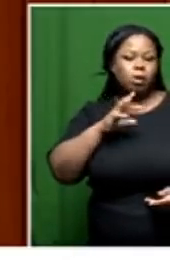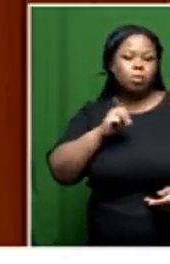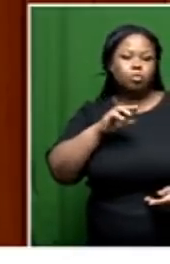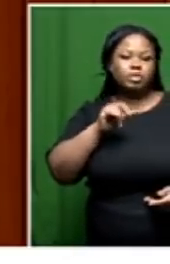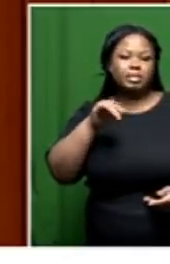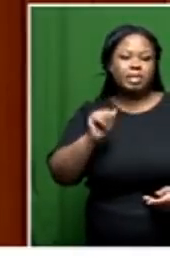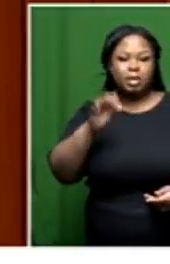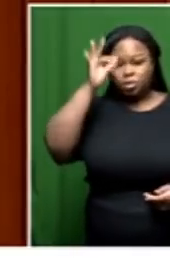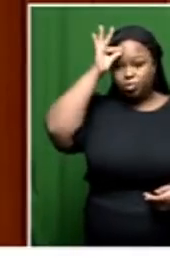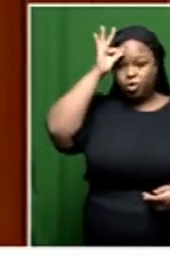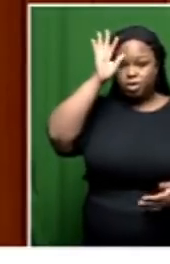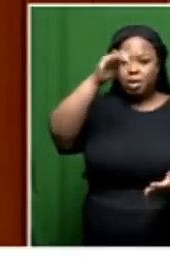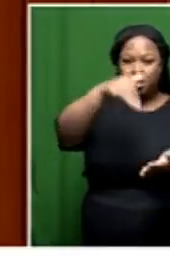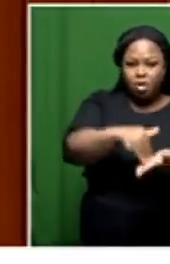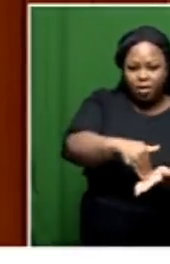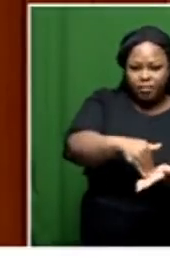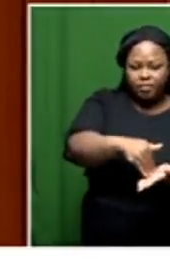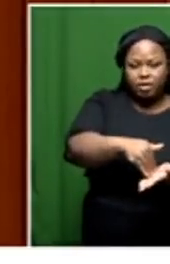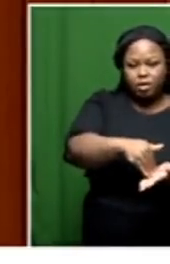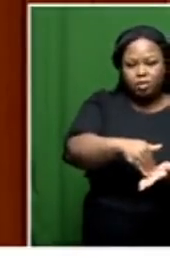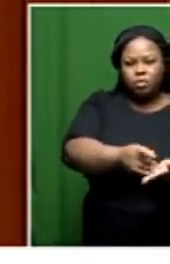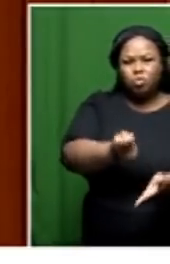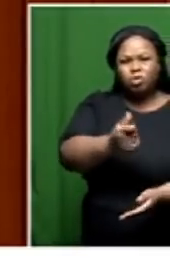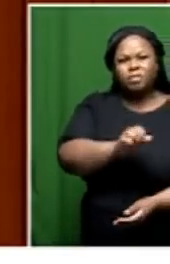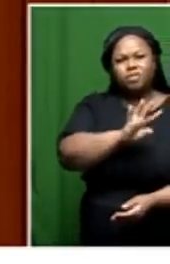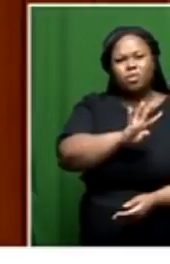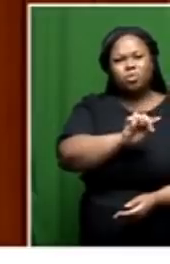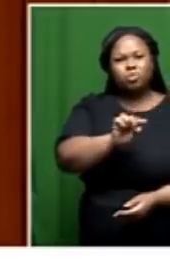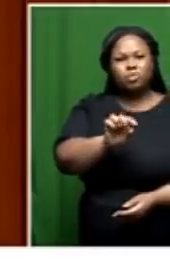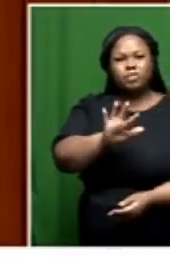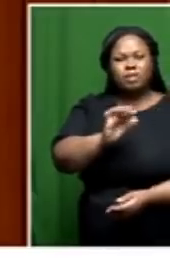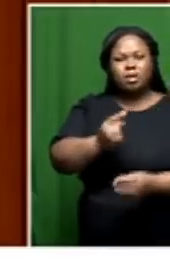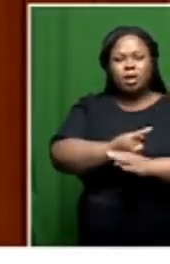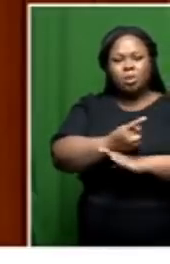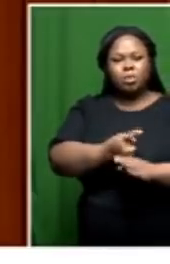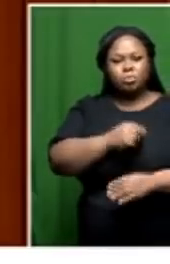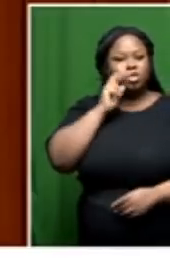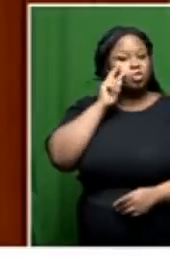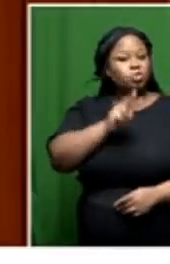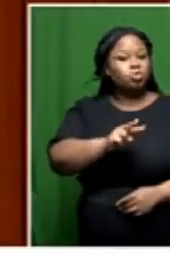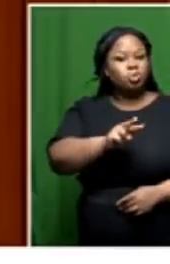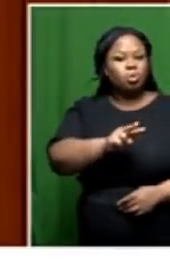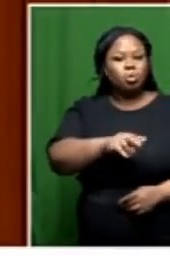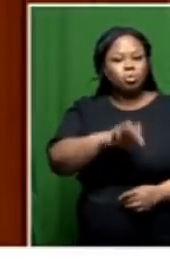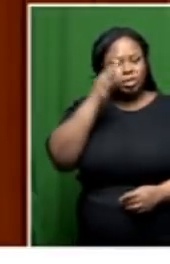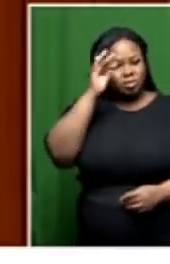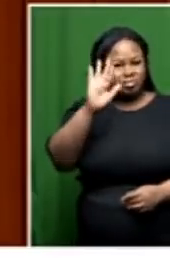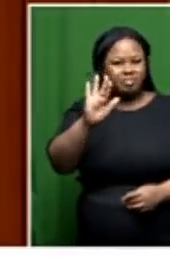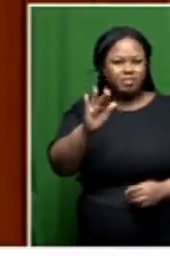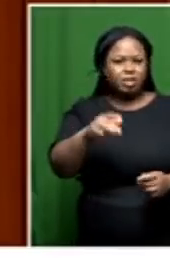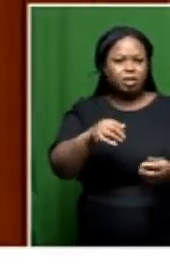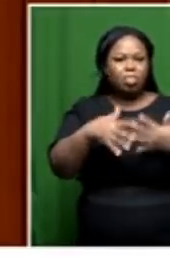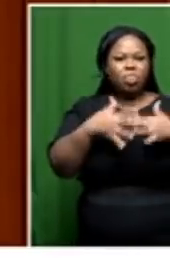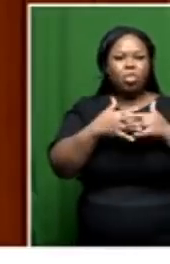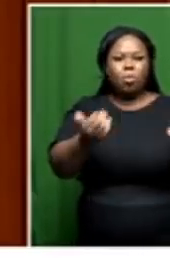Mosia arrived at the scene, almost 4 or 5 hours later, that scene that he saw was actually a stage scene, claiming